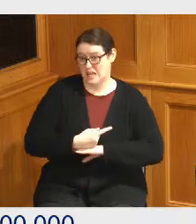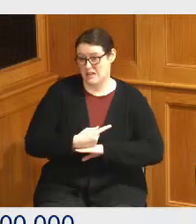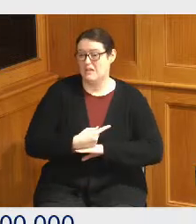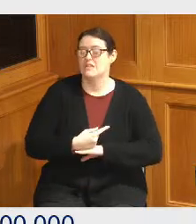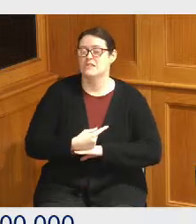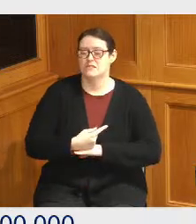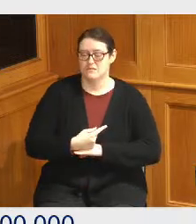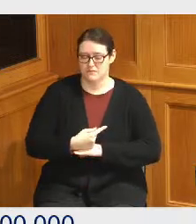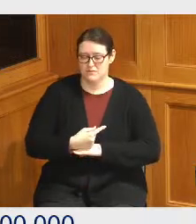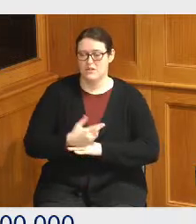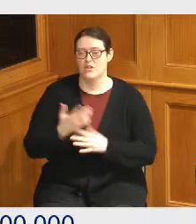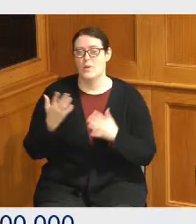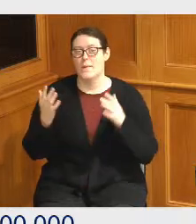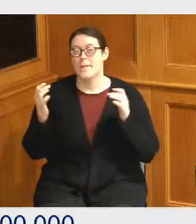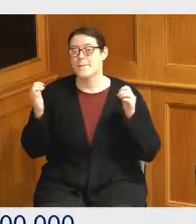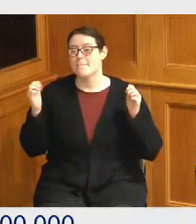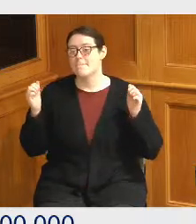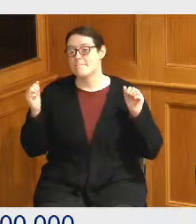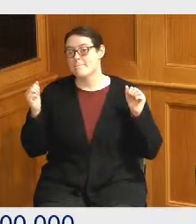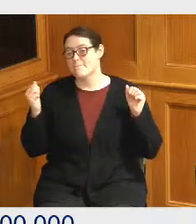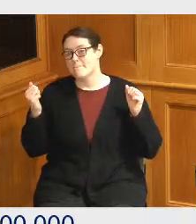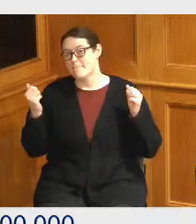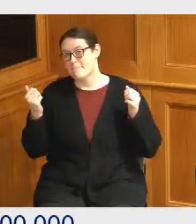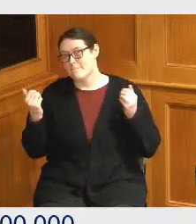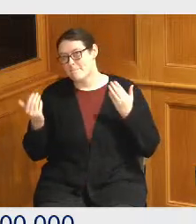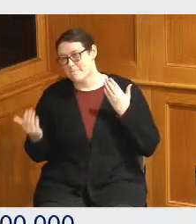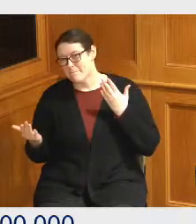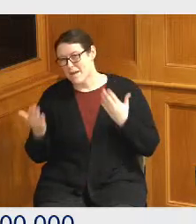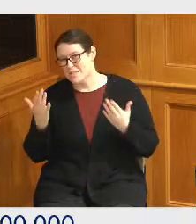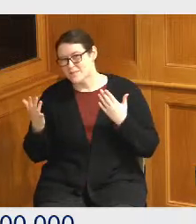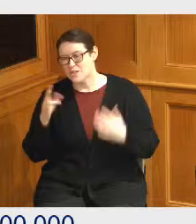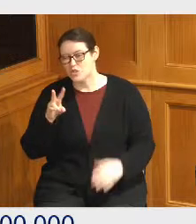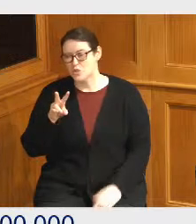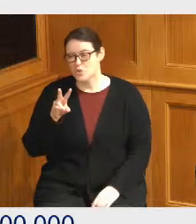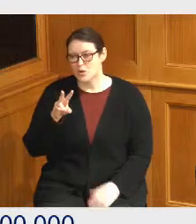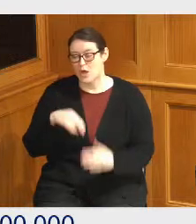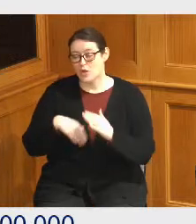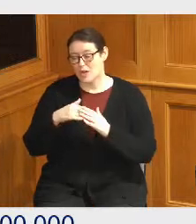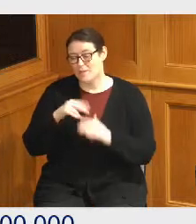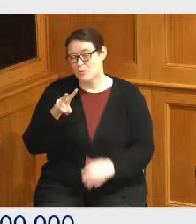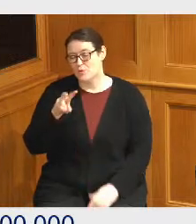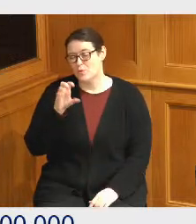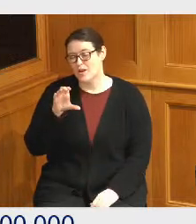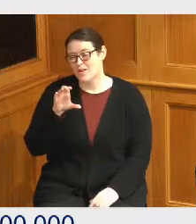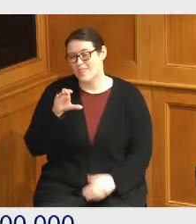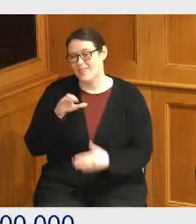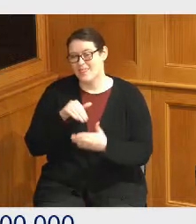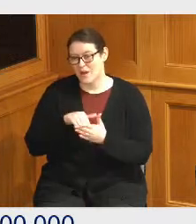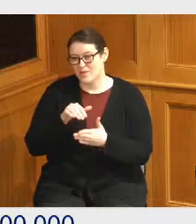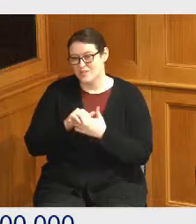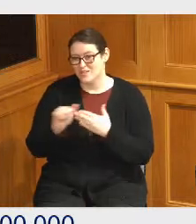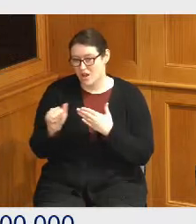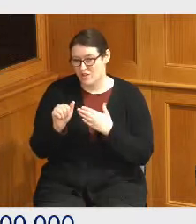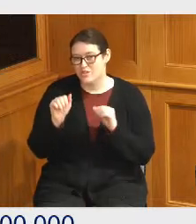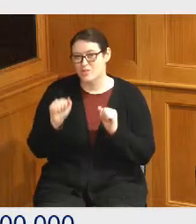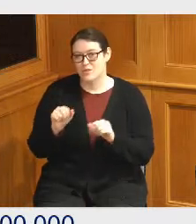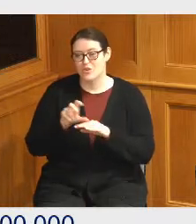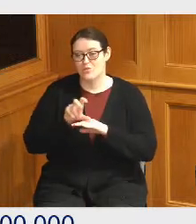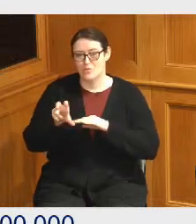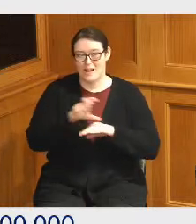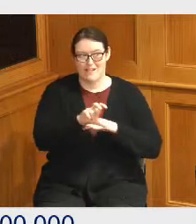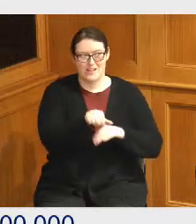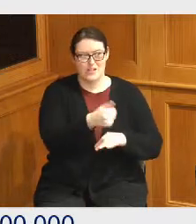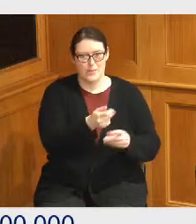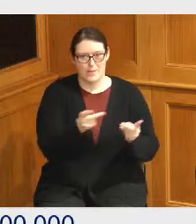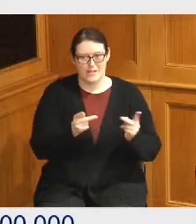there is the potential that we will have approximately up to $200,000 available for reallocation.